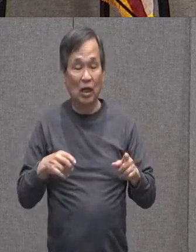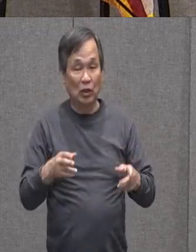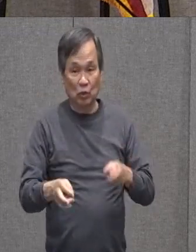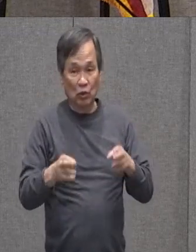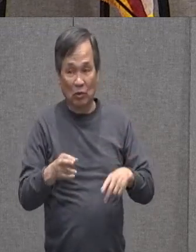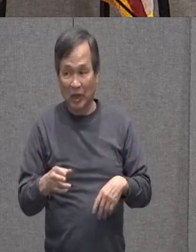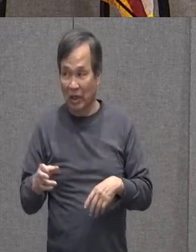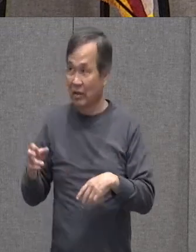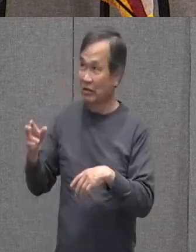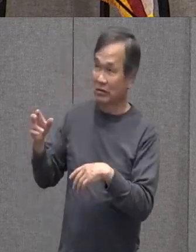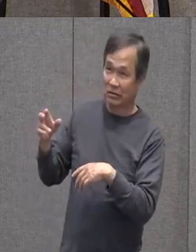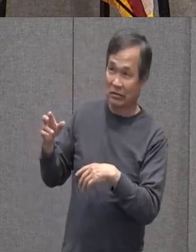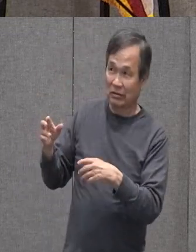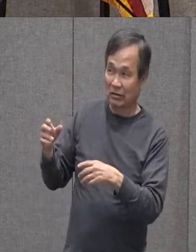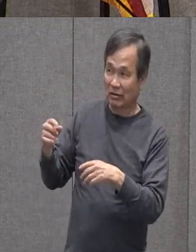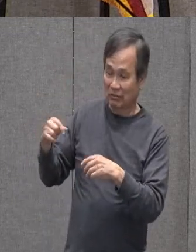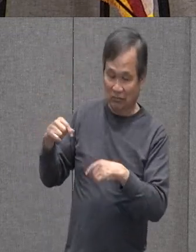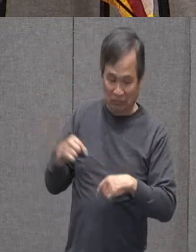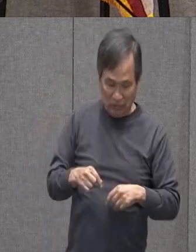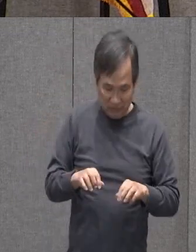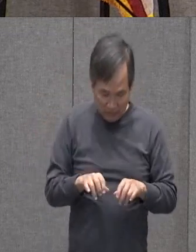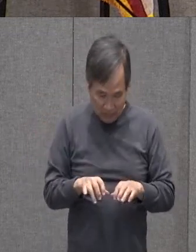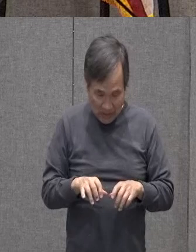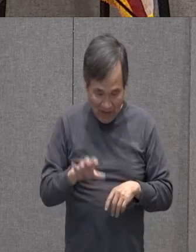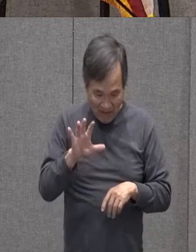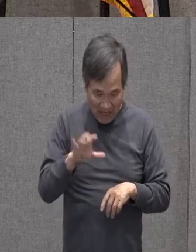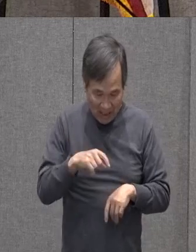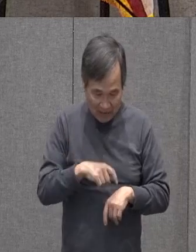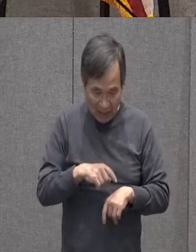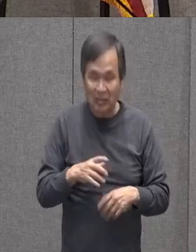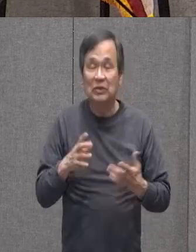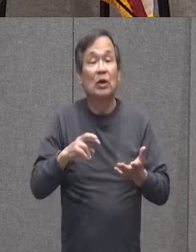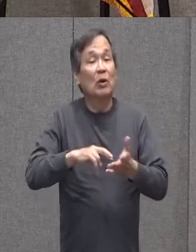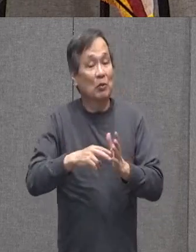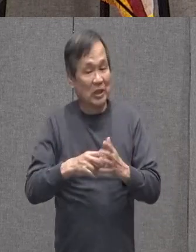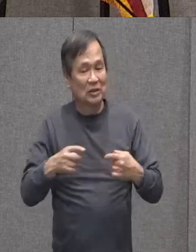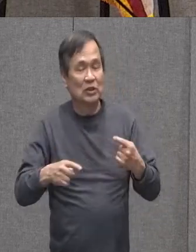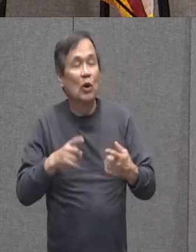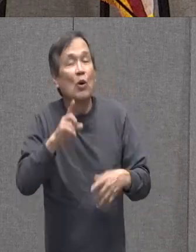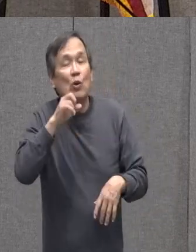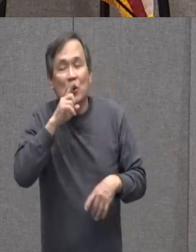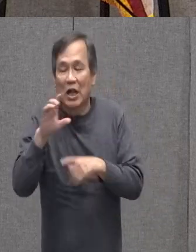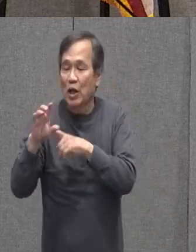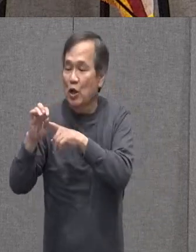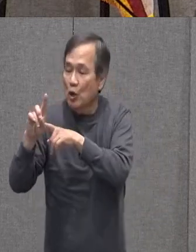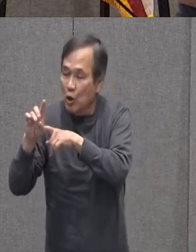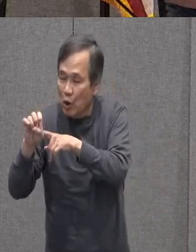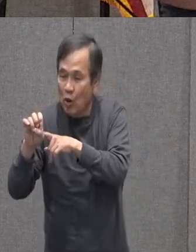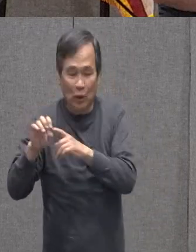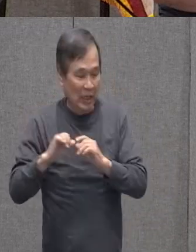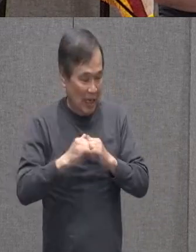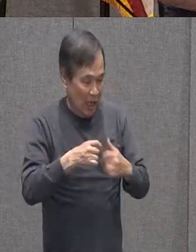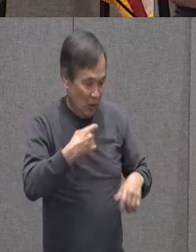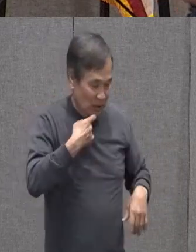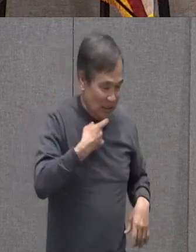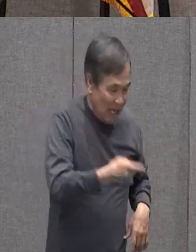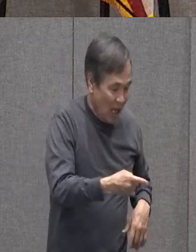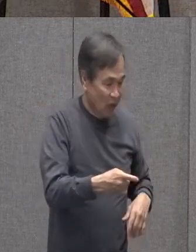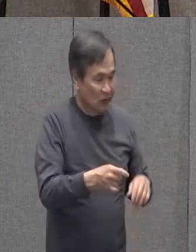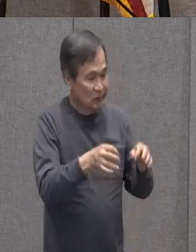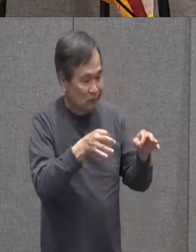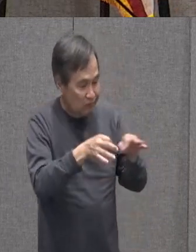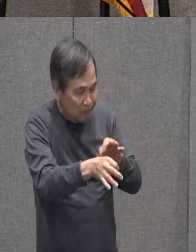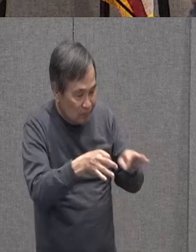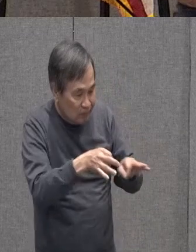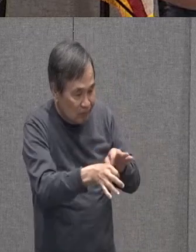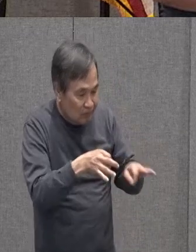it will move forward 5. So coding is a way to write directions. It has very specific vocabulary words